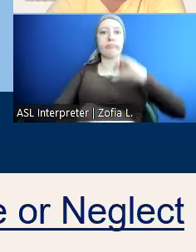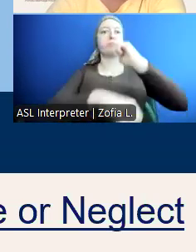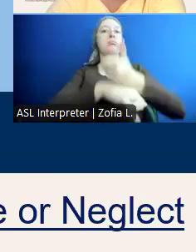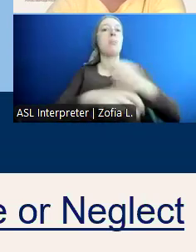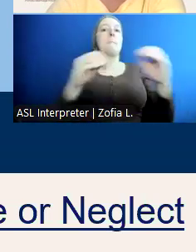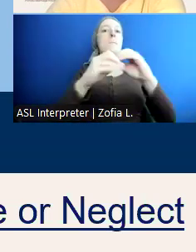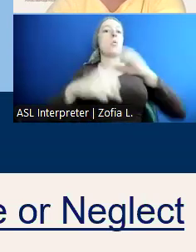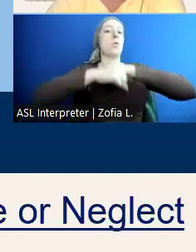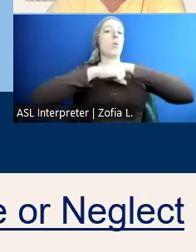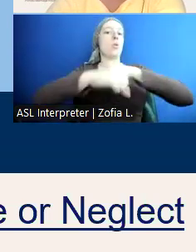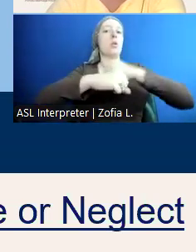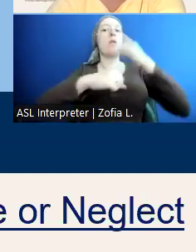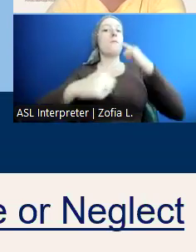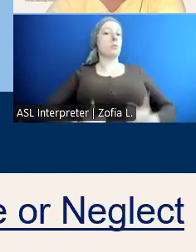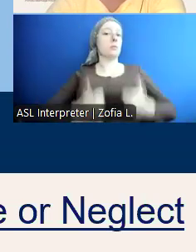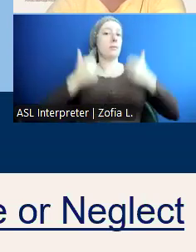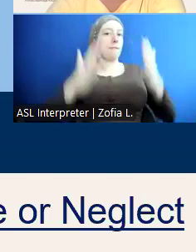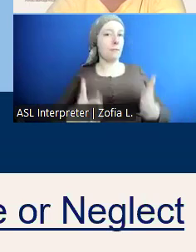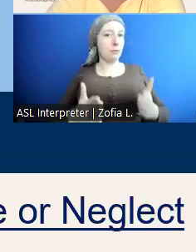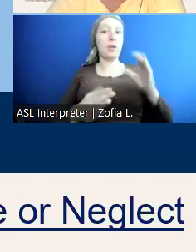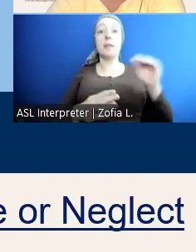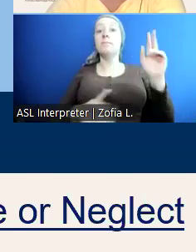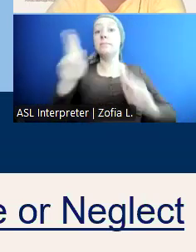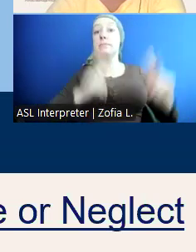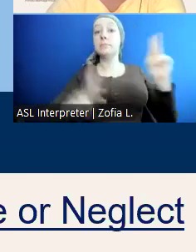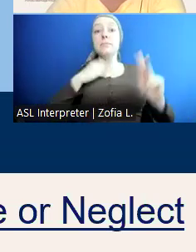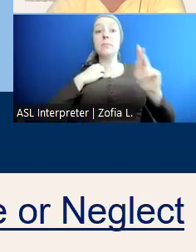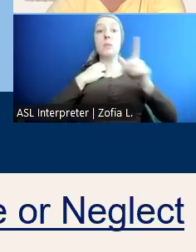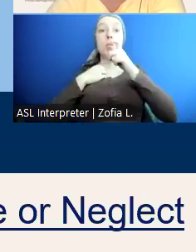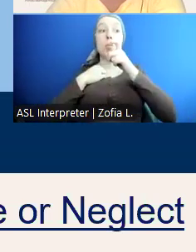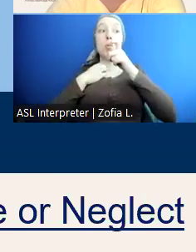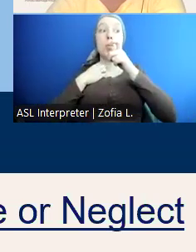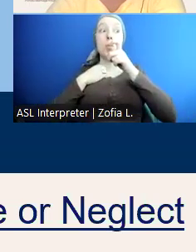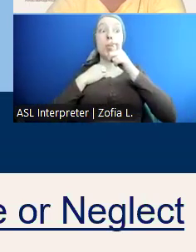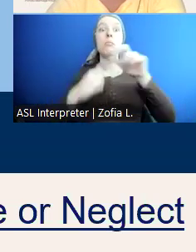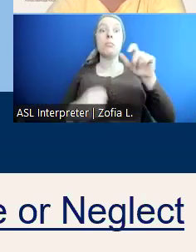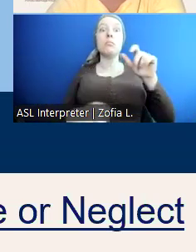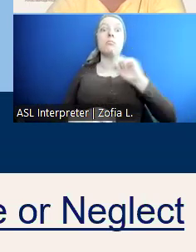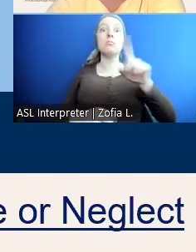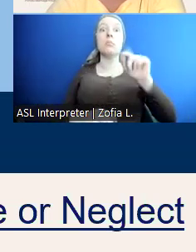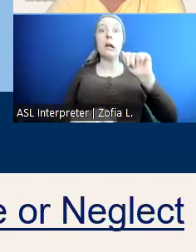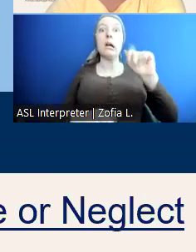protection for survivors and individuals who may be at risk.